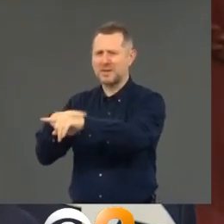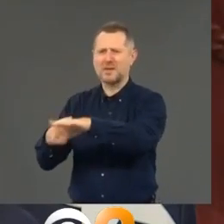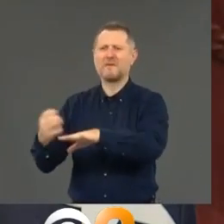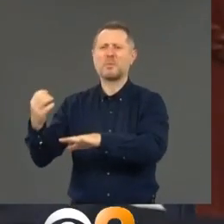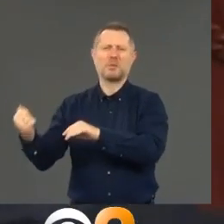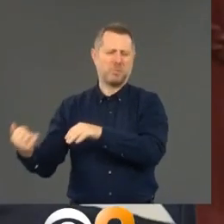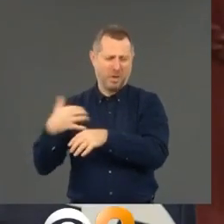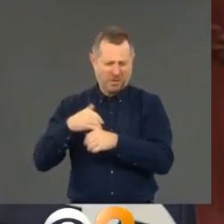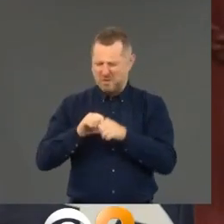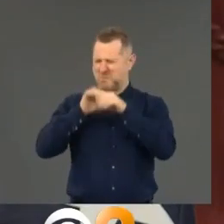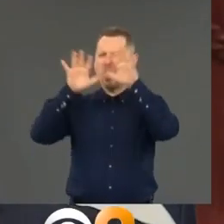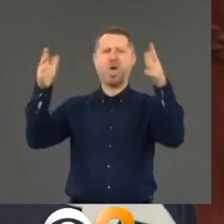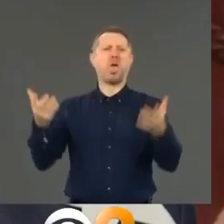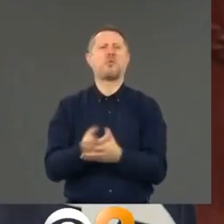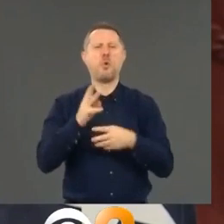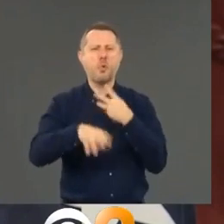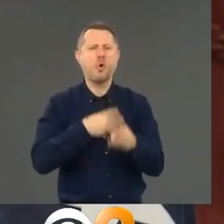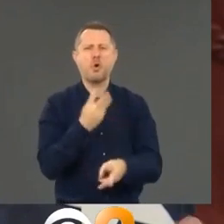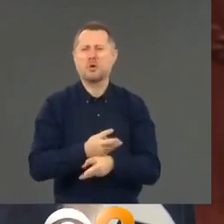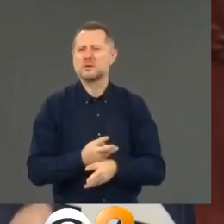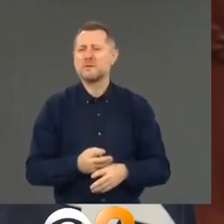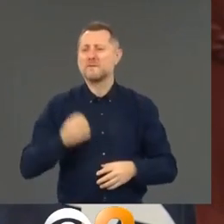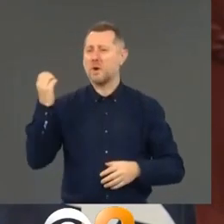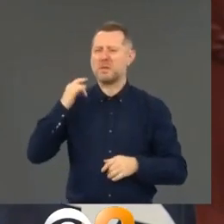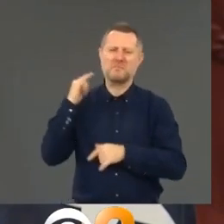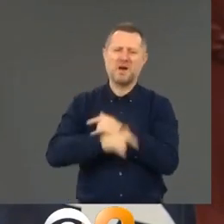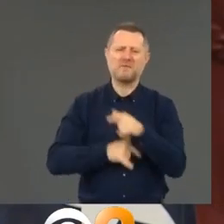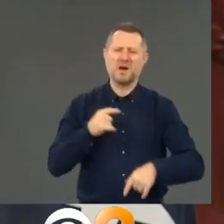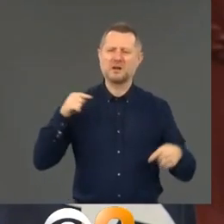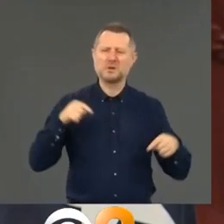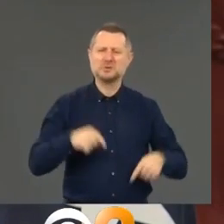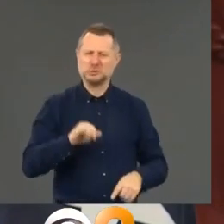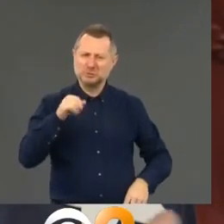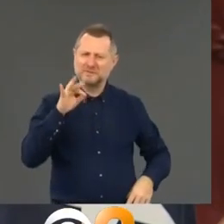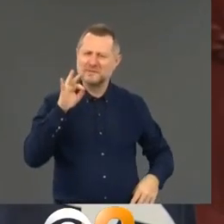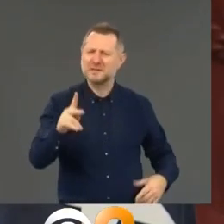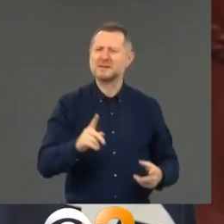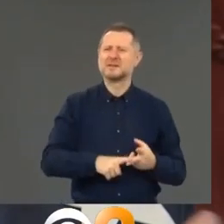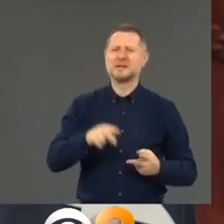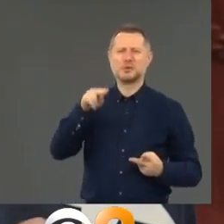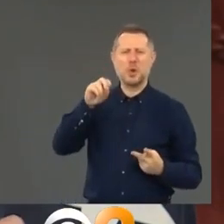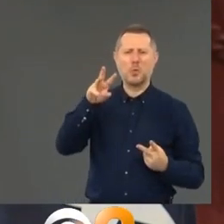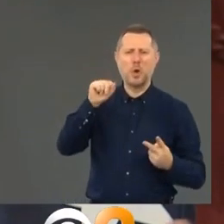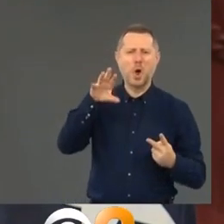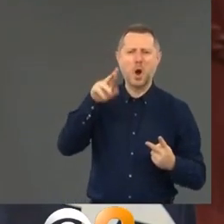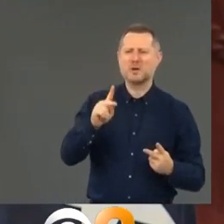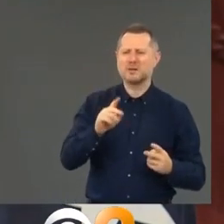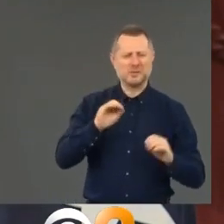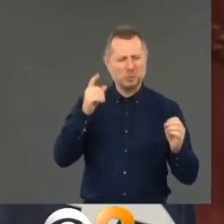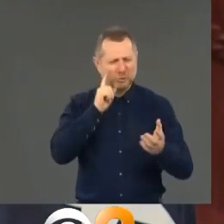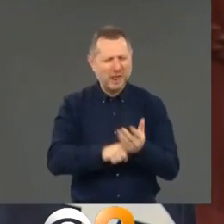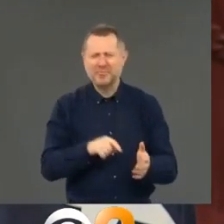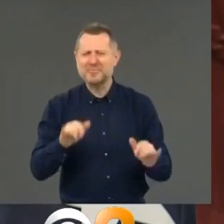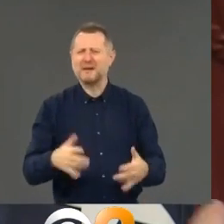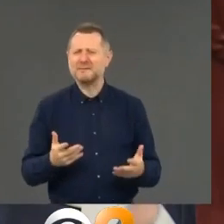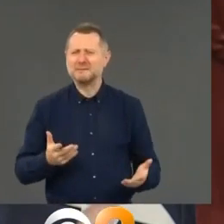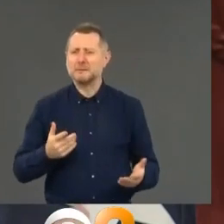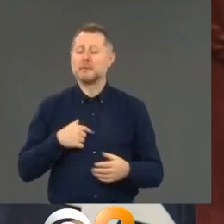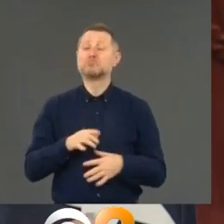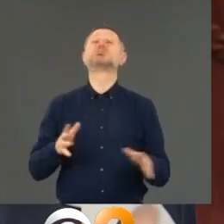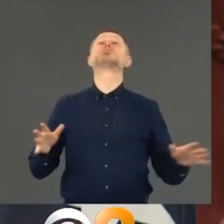realized that planes from Europe land at JFK in Newark Airport? I mean, that is still, to